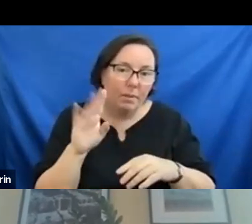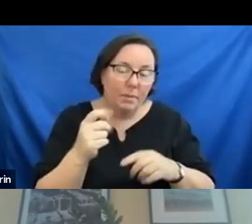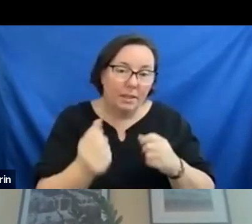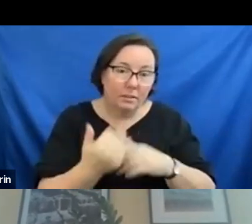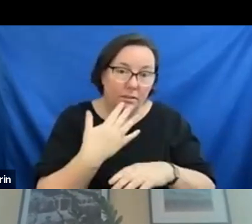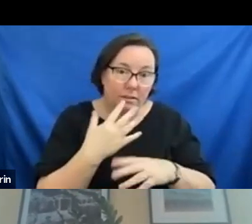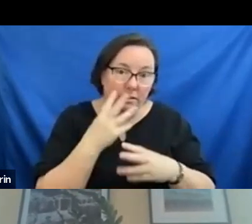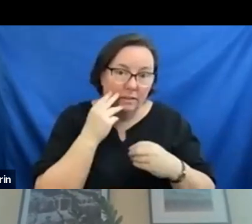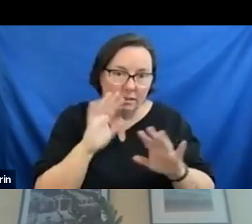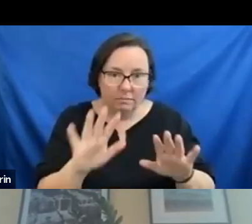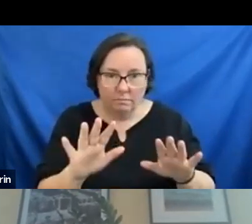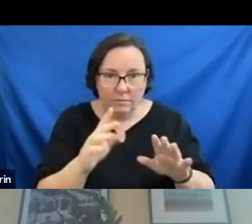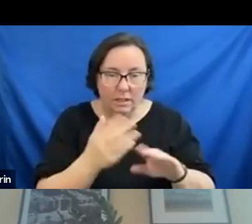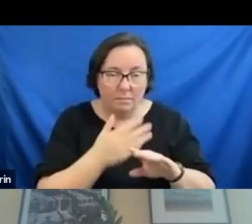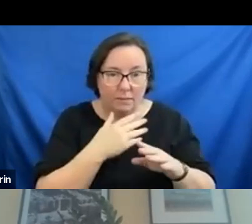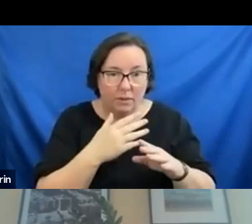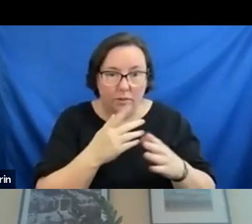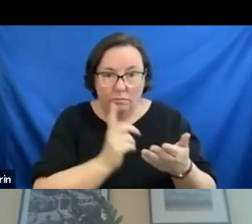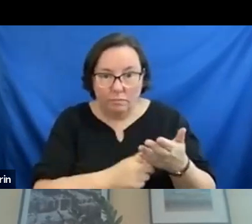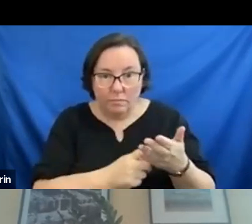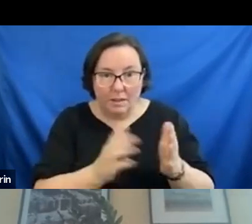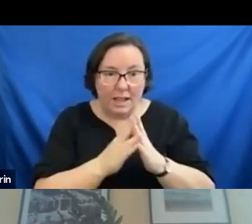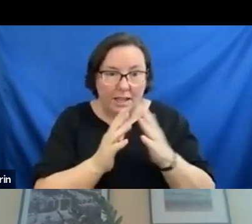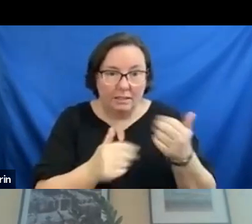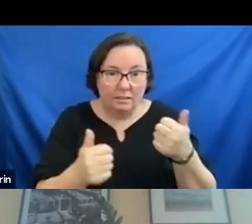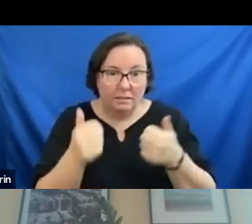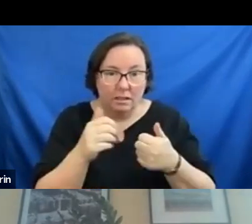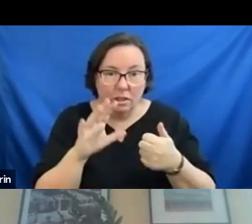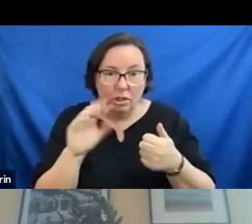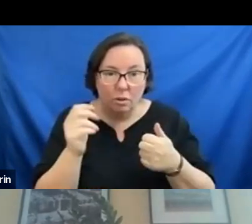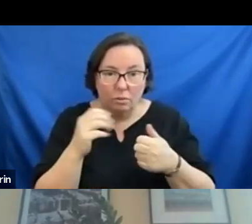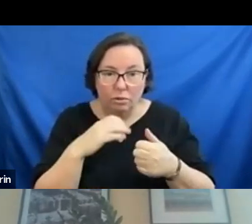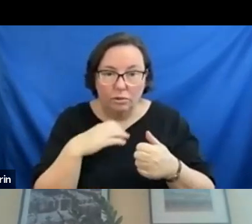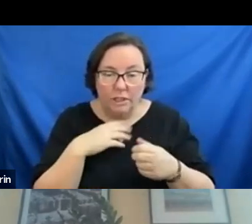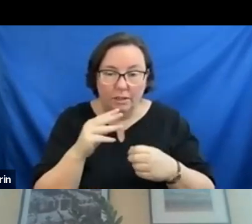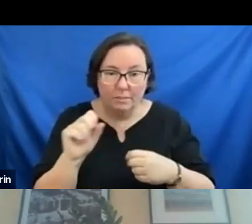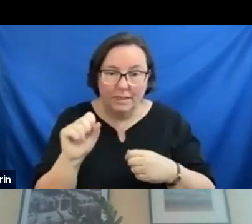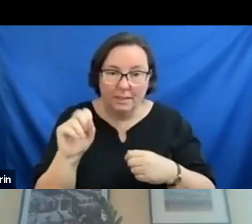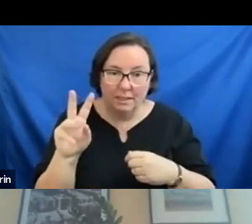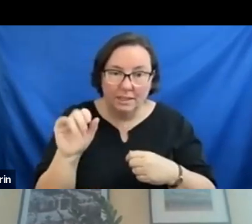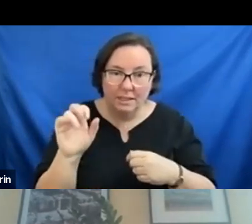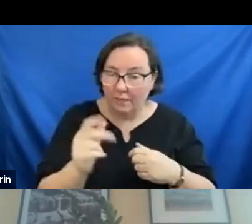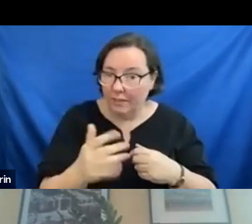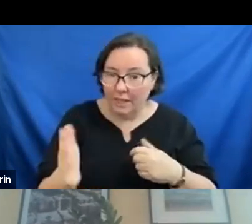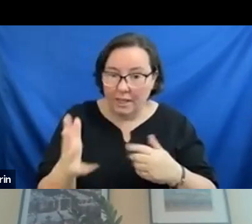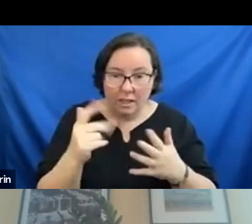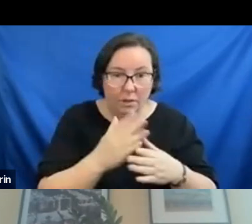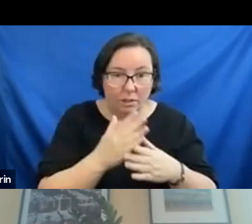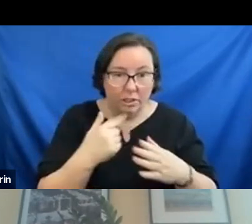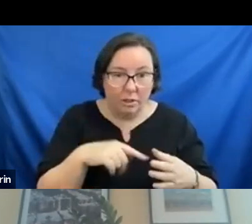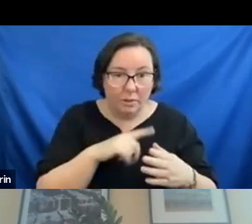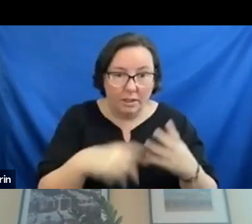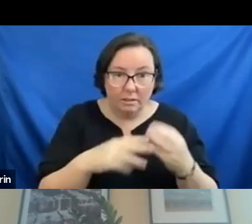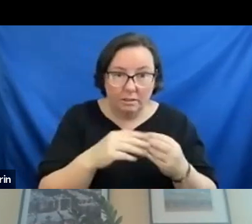Before we do that, I'd ask Ms. Sullivan, the co-chair, if she has any information she'd like to share with us this evening?